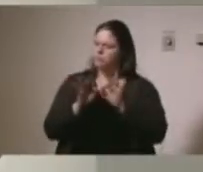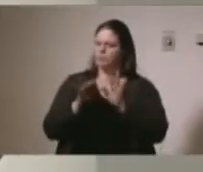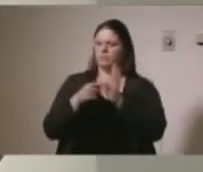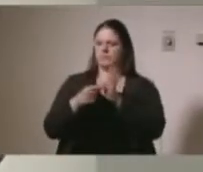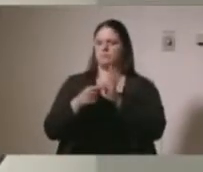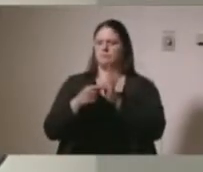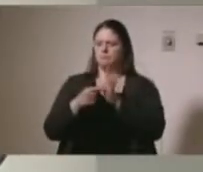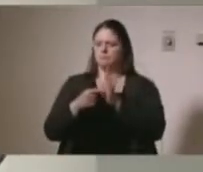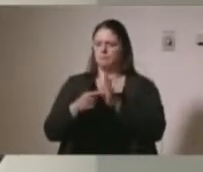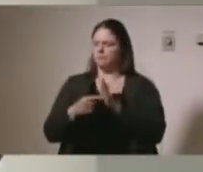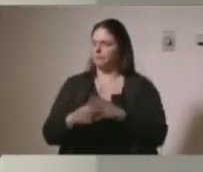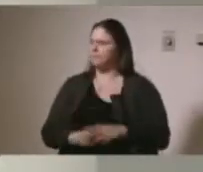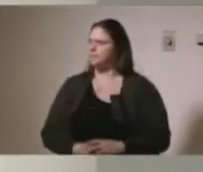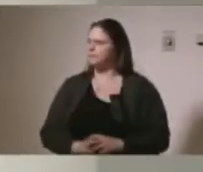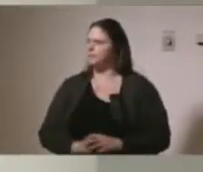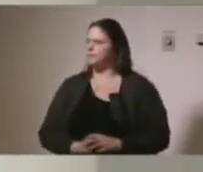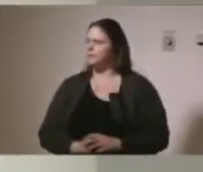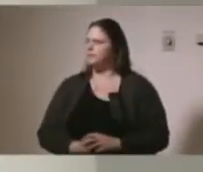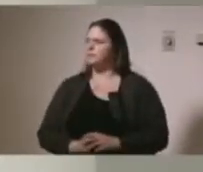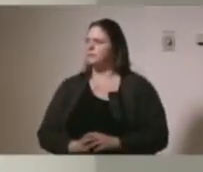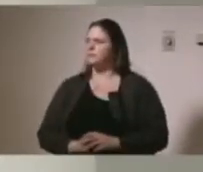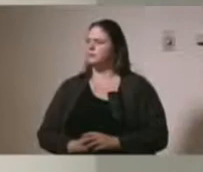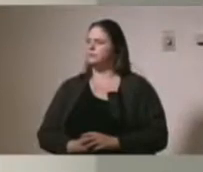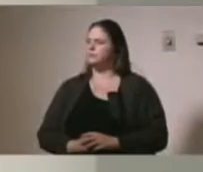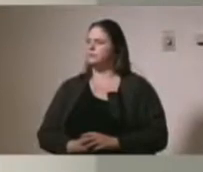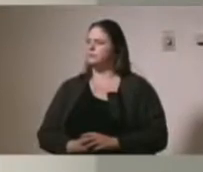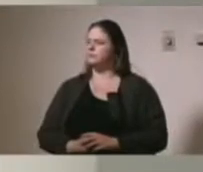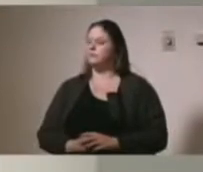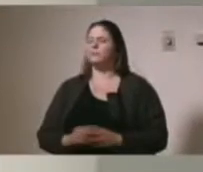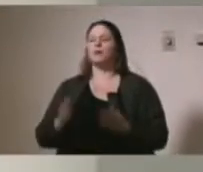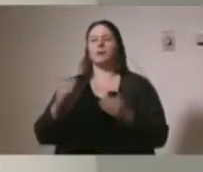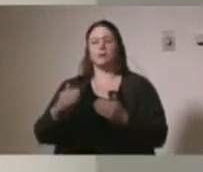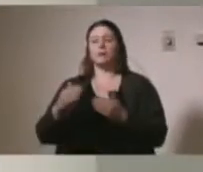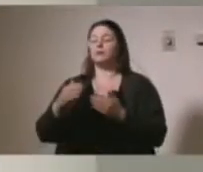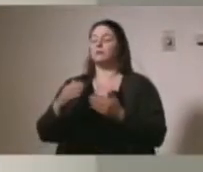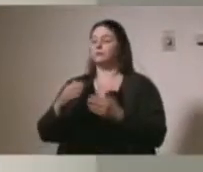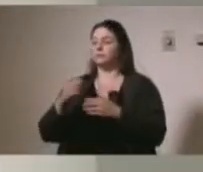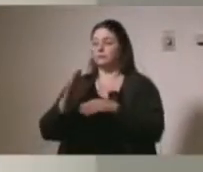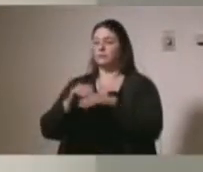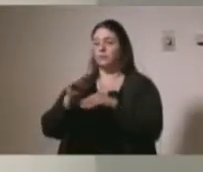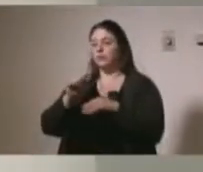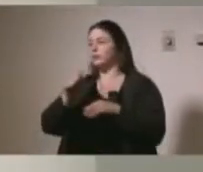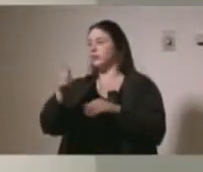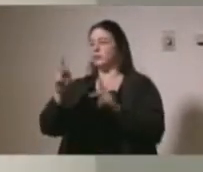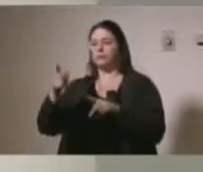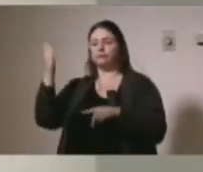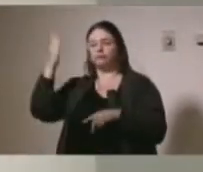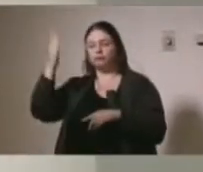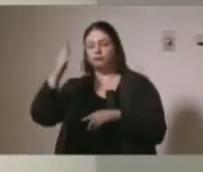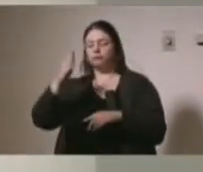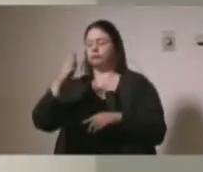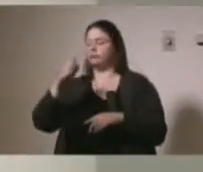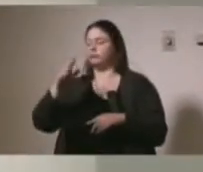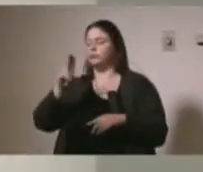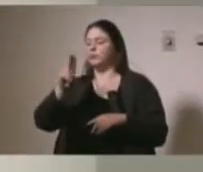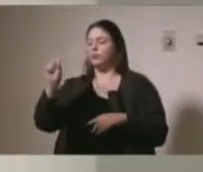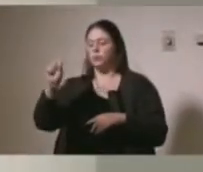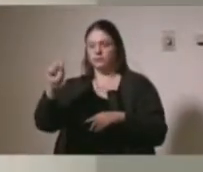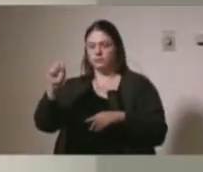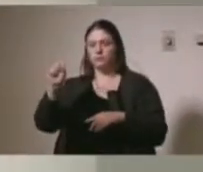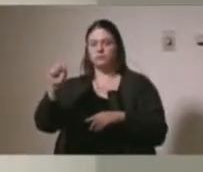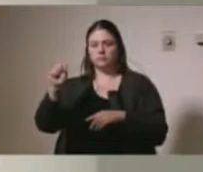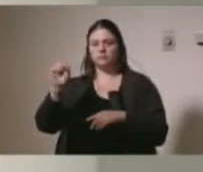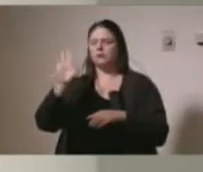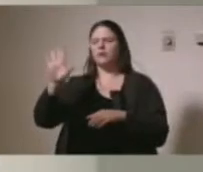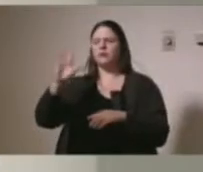And after that, we talked about the U.S. situation, which is similar to what we're experiencing here